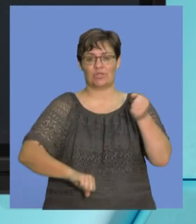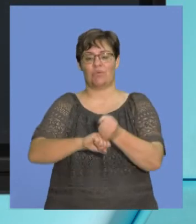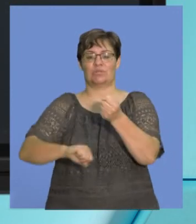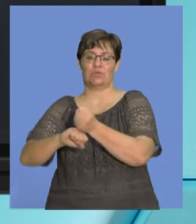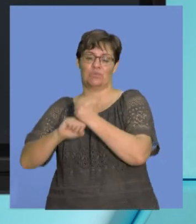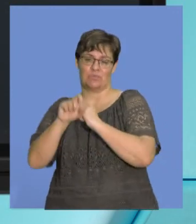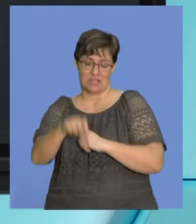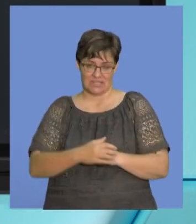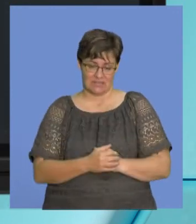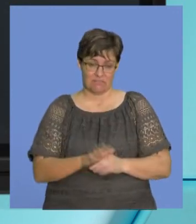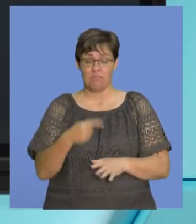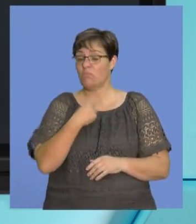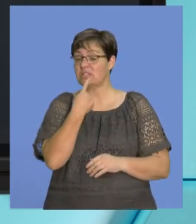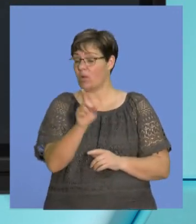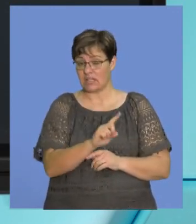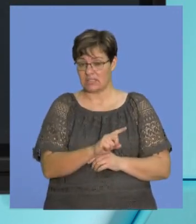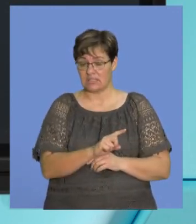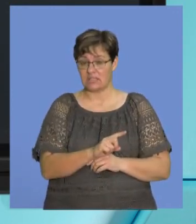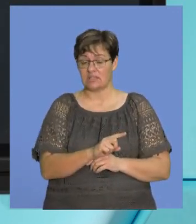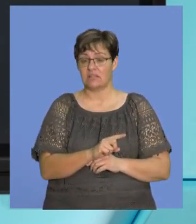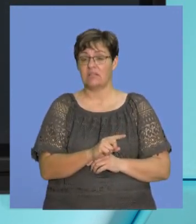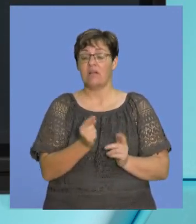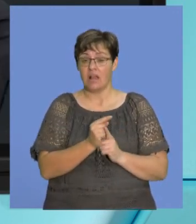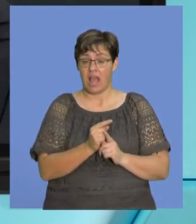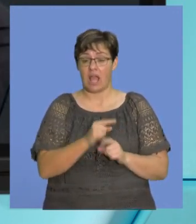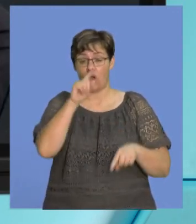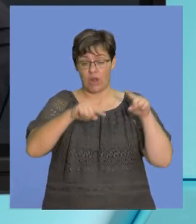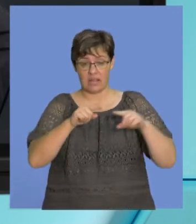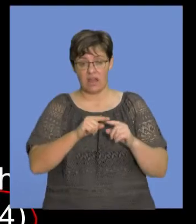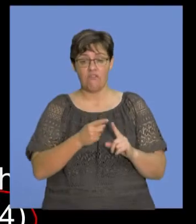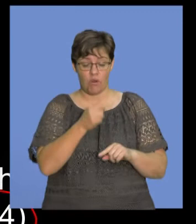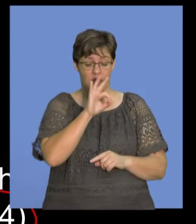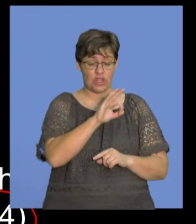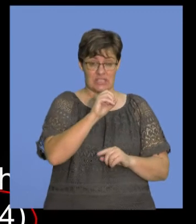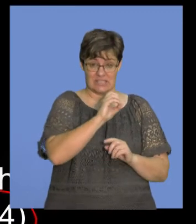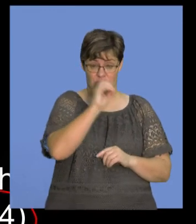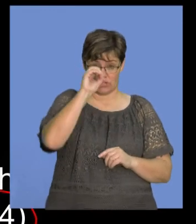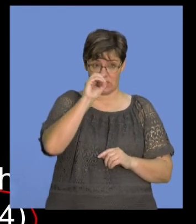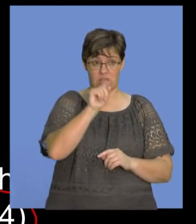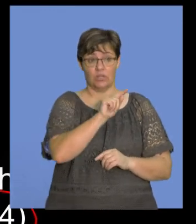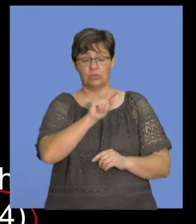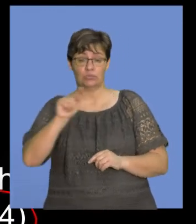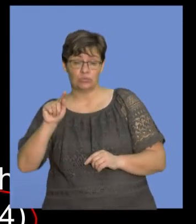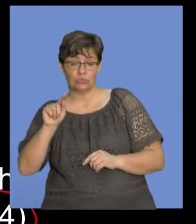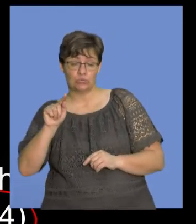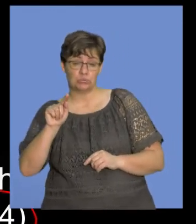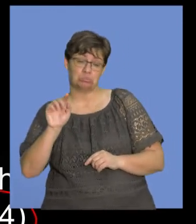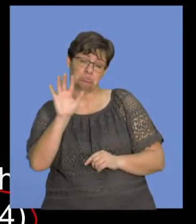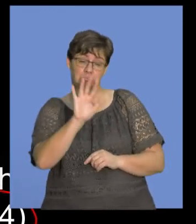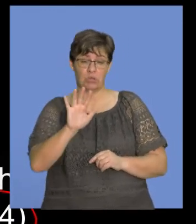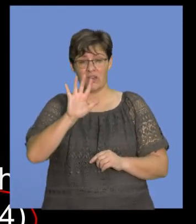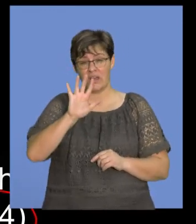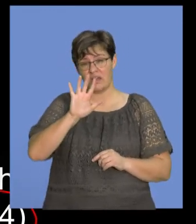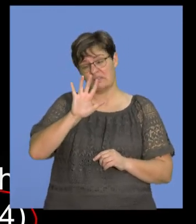use values to support that. So I would say, well, the rate of the reaction increased from 30 degrees